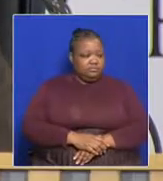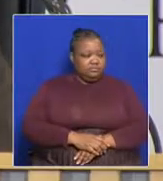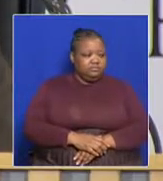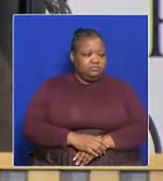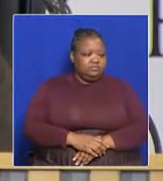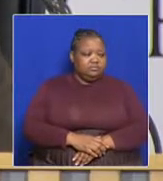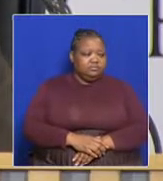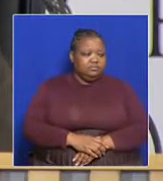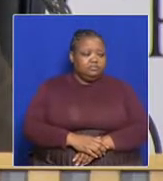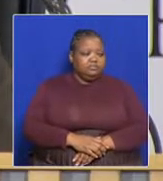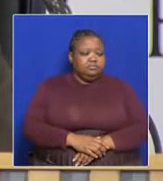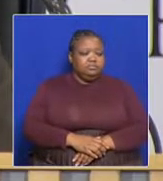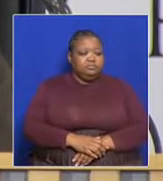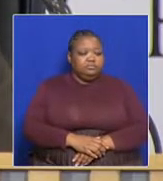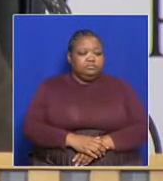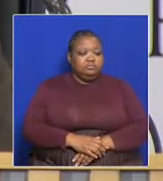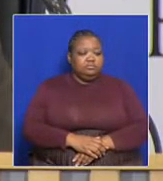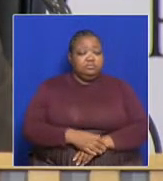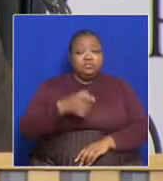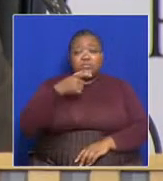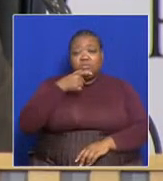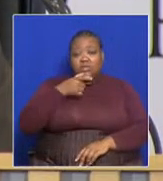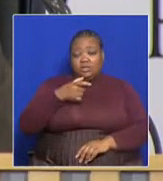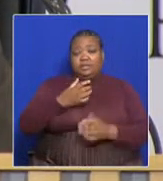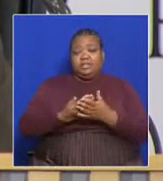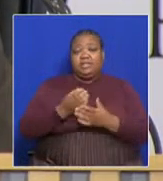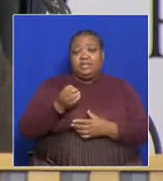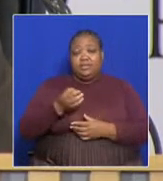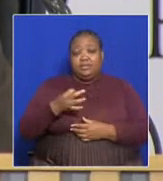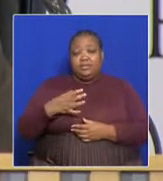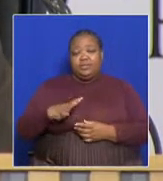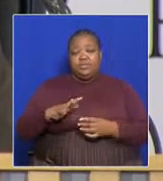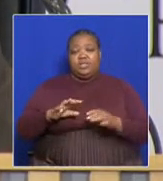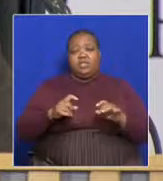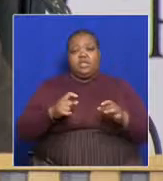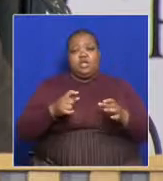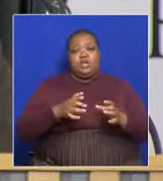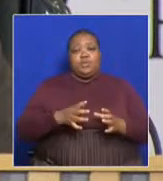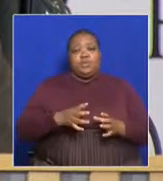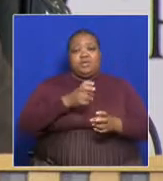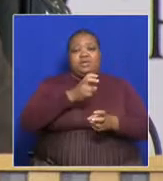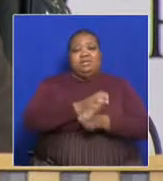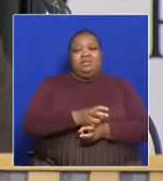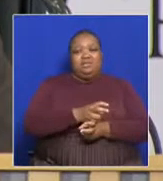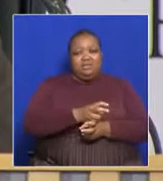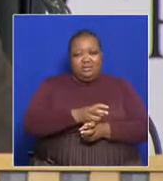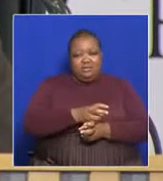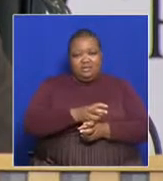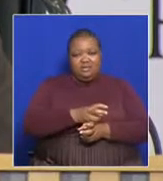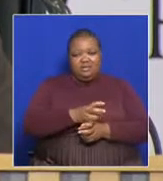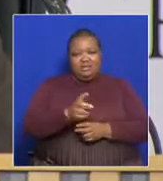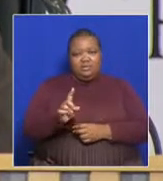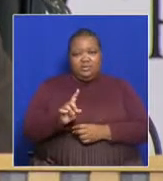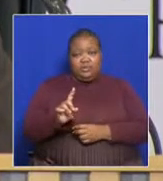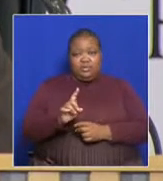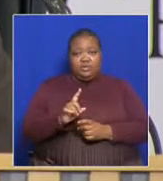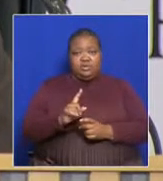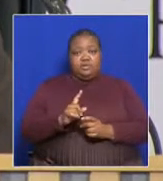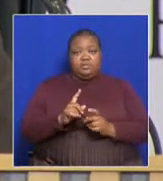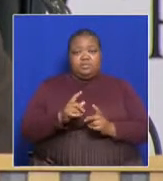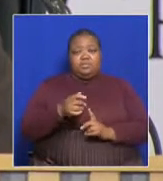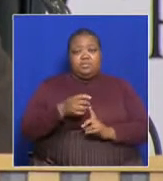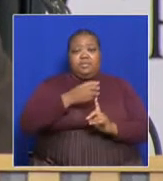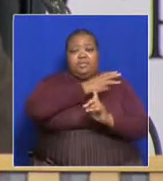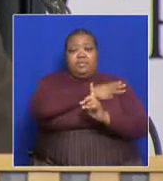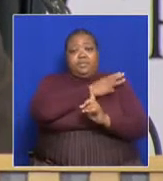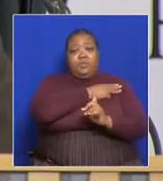You may comment if you want to. Yes, Commissioner, it's difficult to engage your boss and tell him he's the one who told